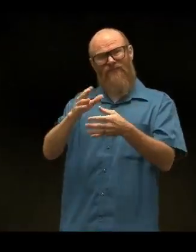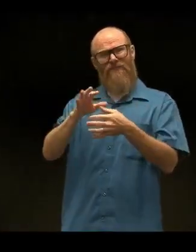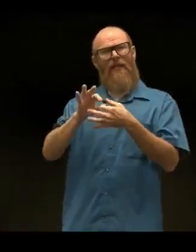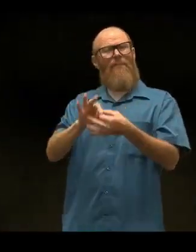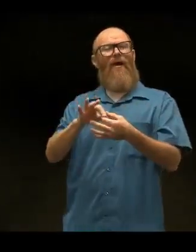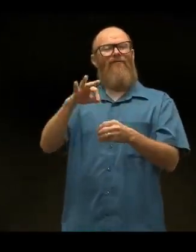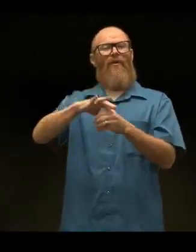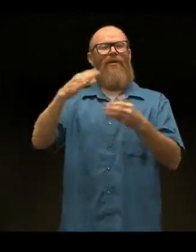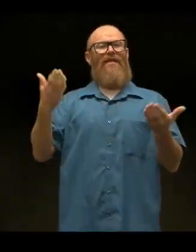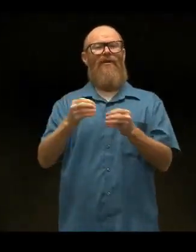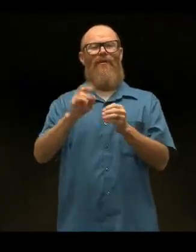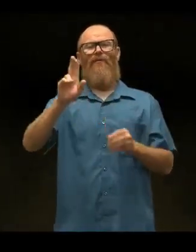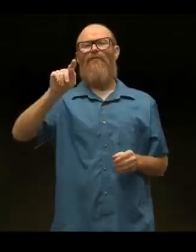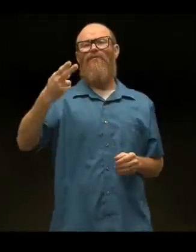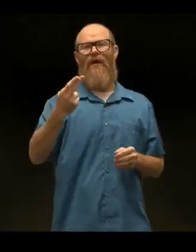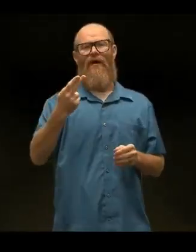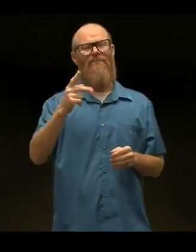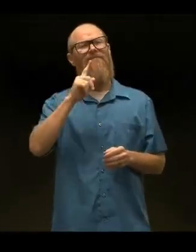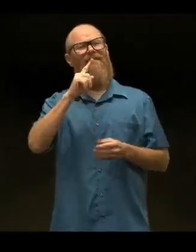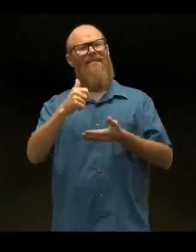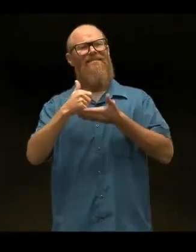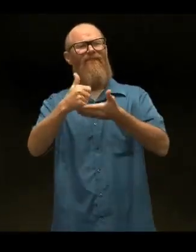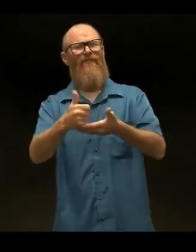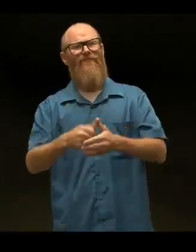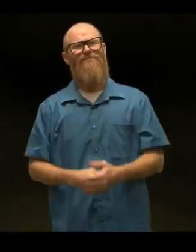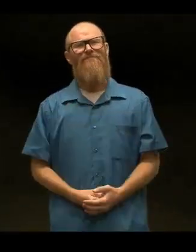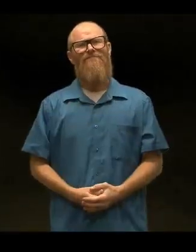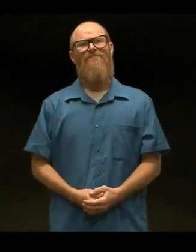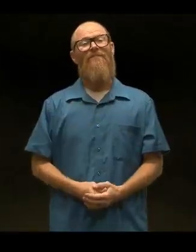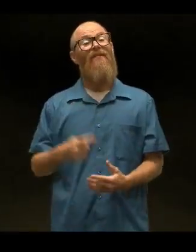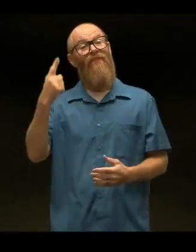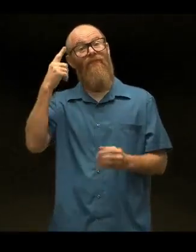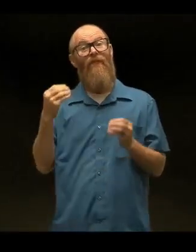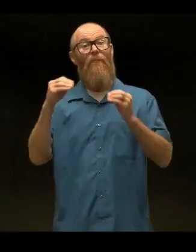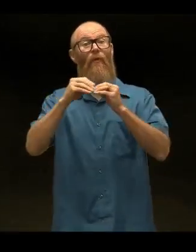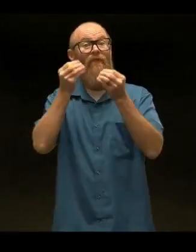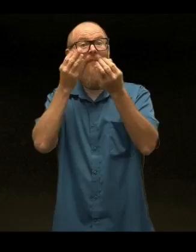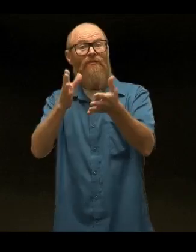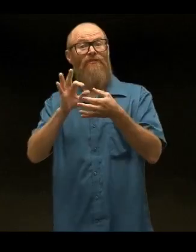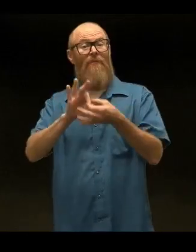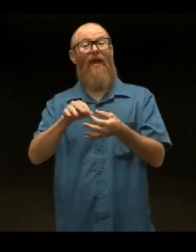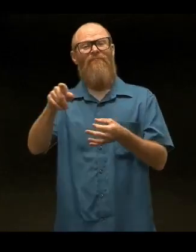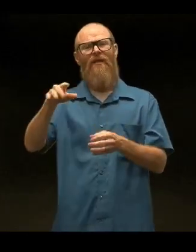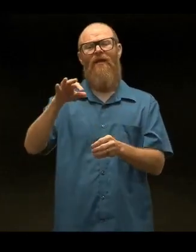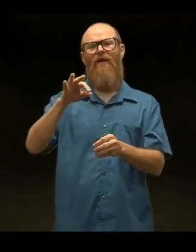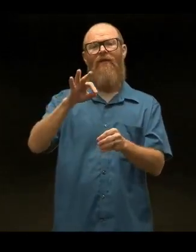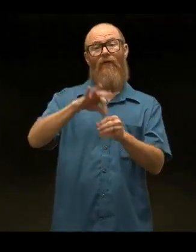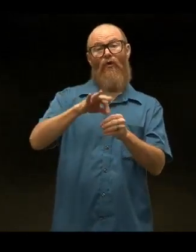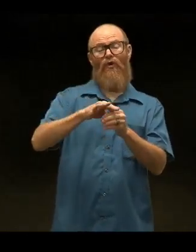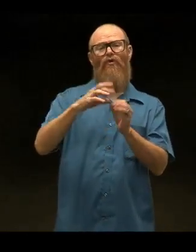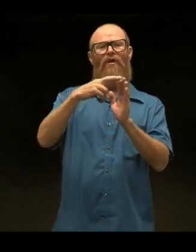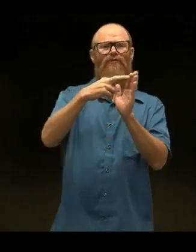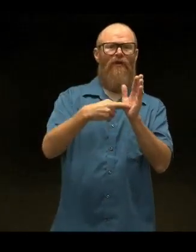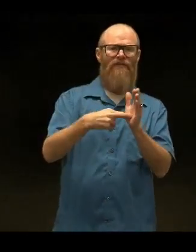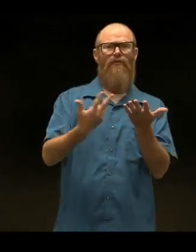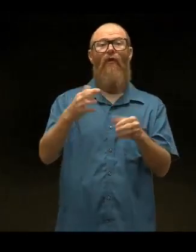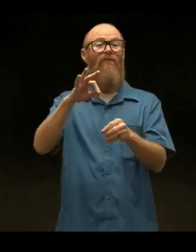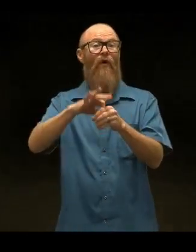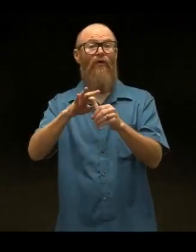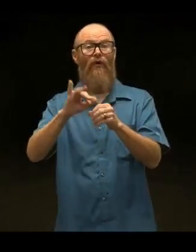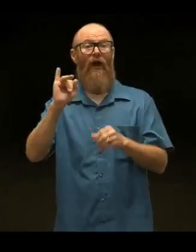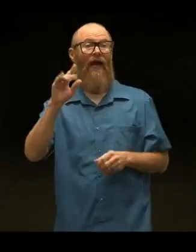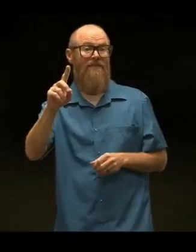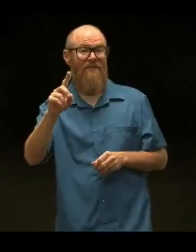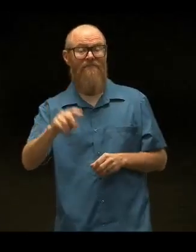the accommodations available at vote centers is helpful. For more information about voter registration, voter ID,